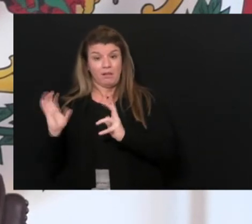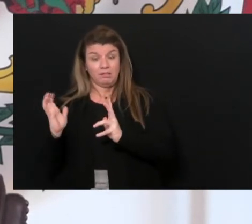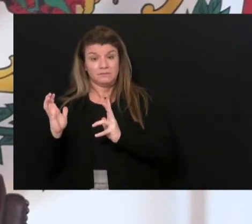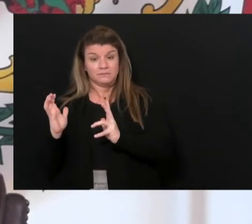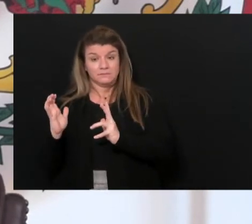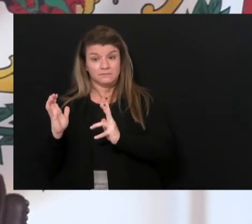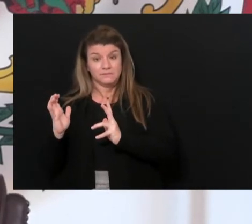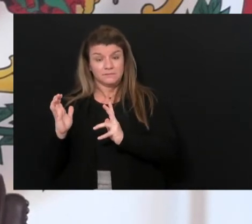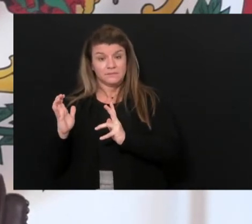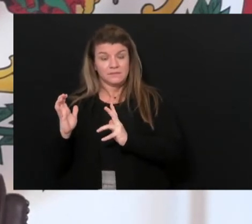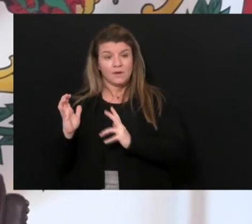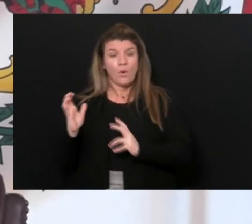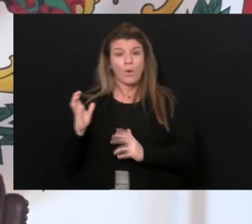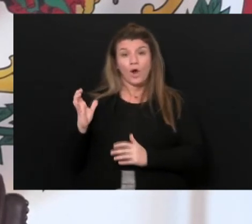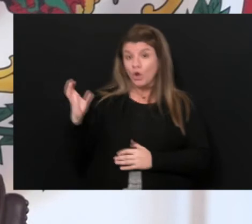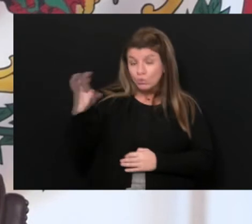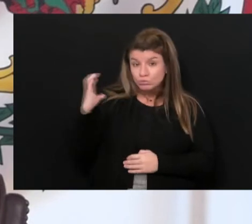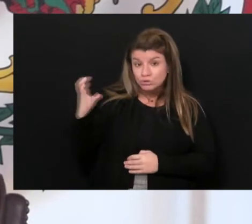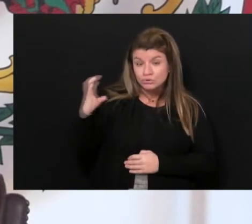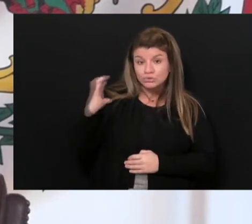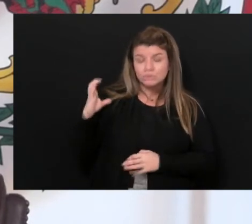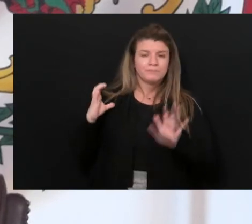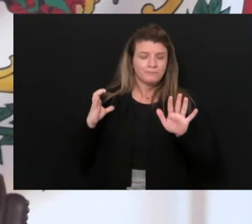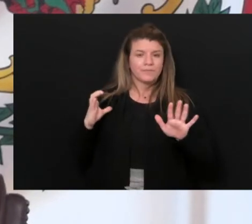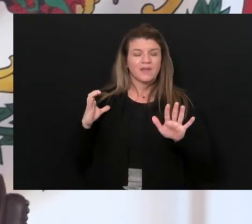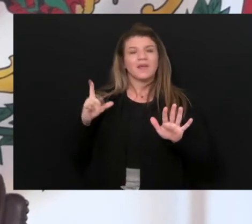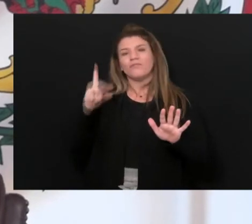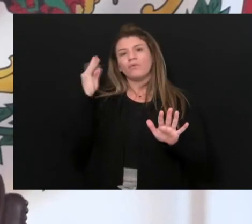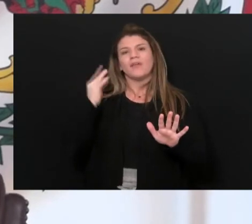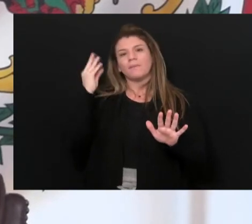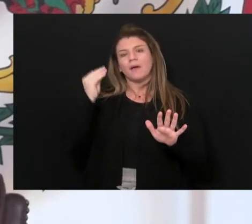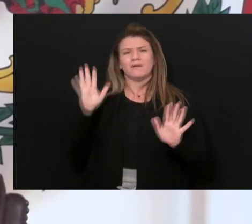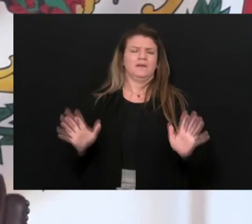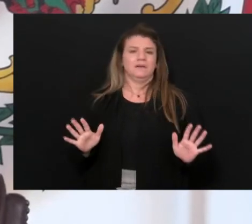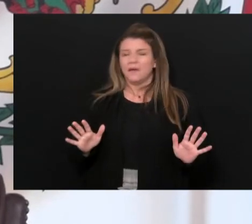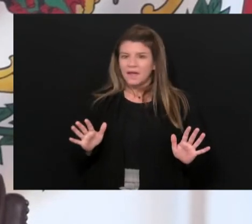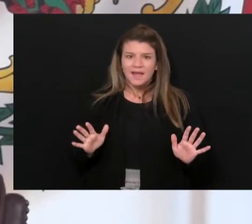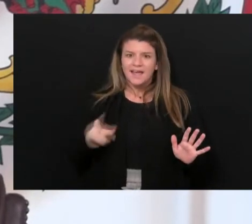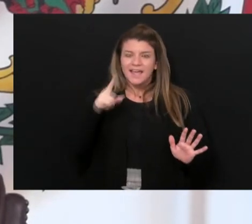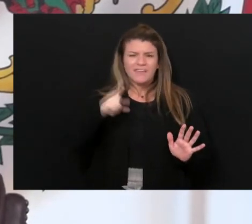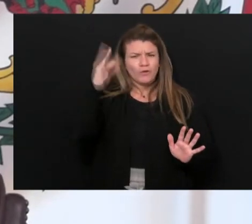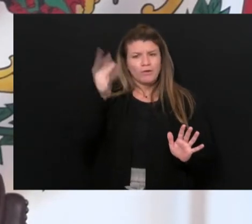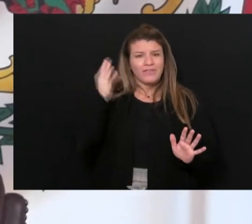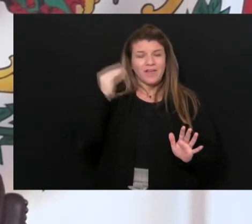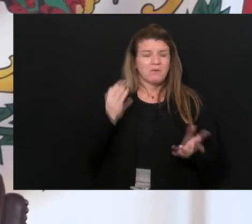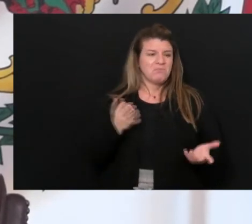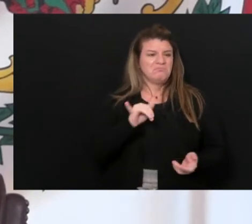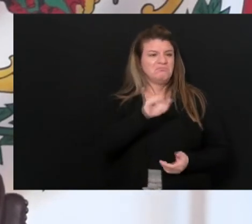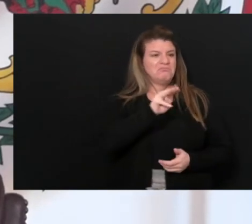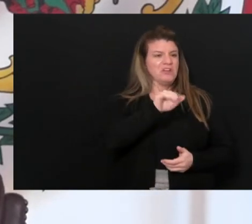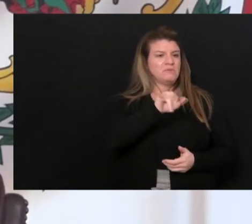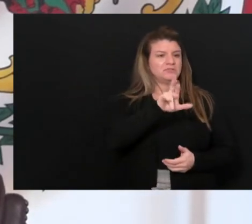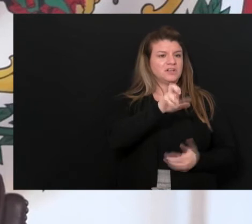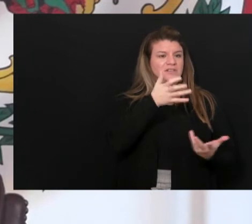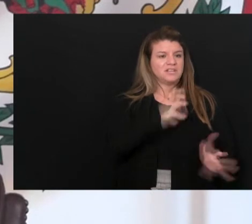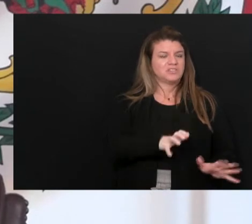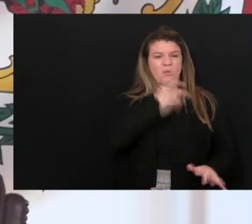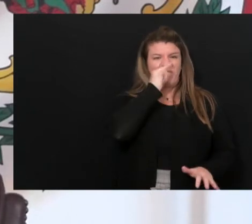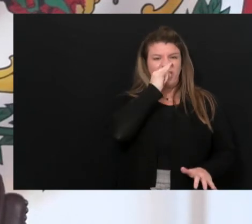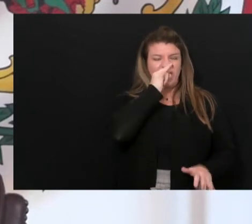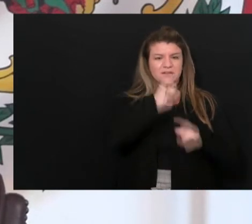or from the standpoint of a coach, if you think, my God, if you think, well, Justice doesn't want the kids to be able to